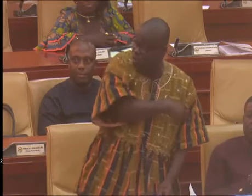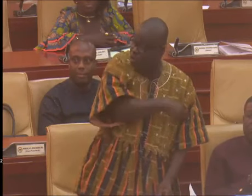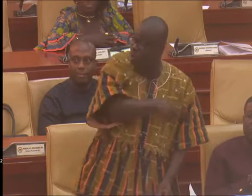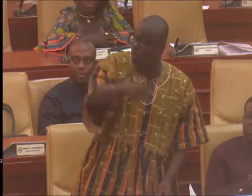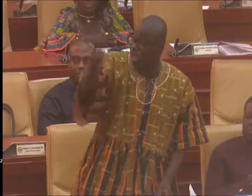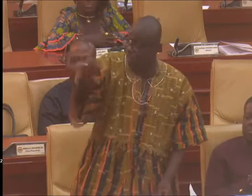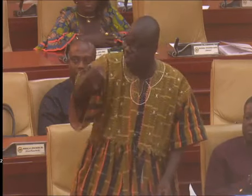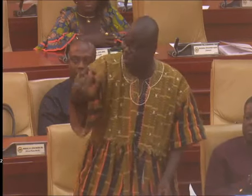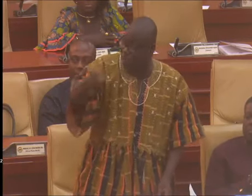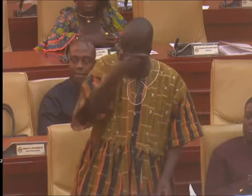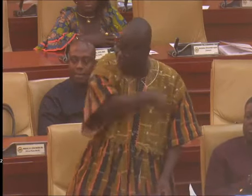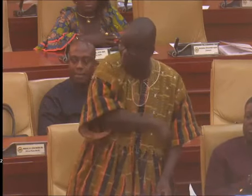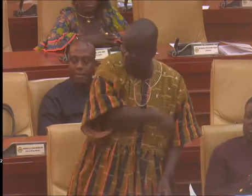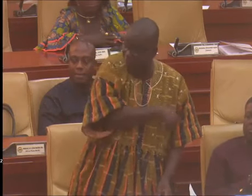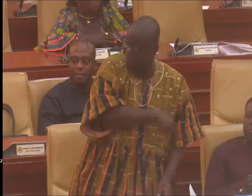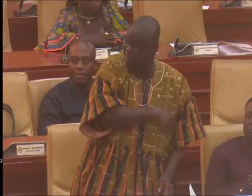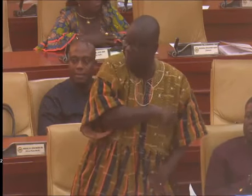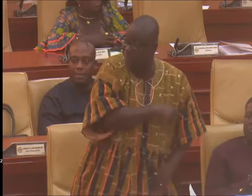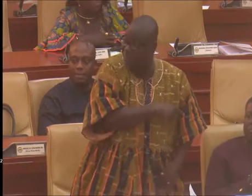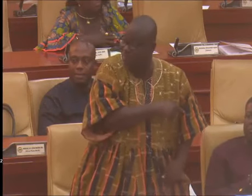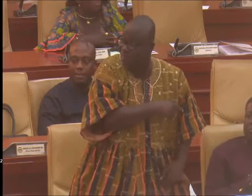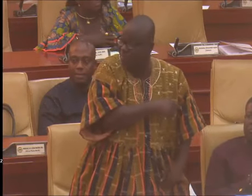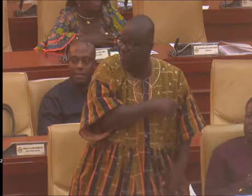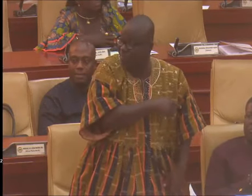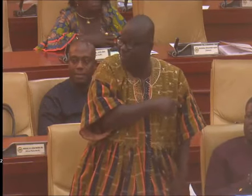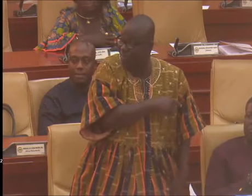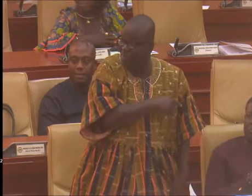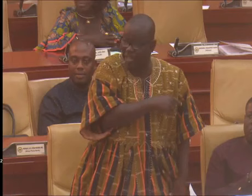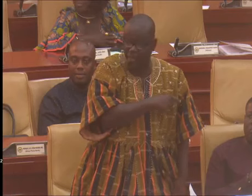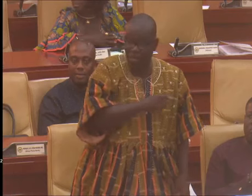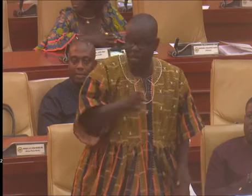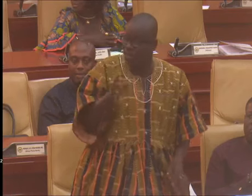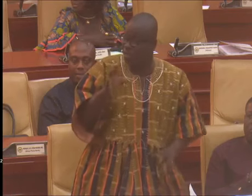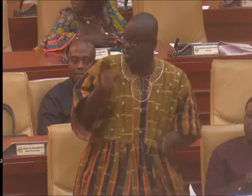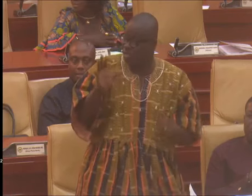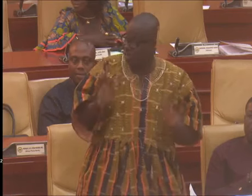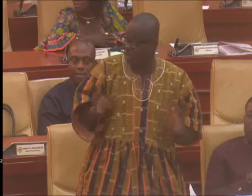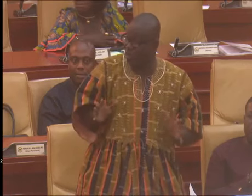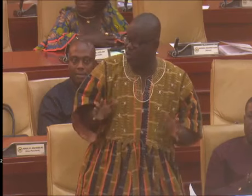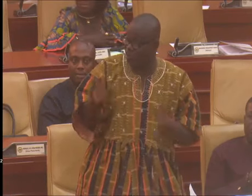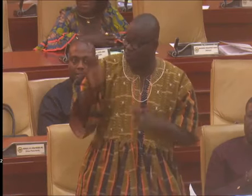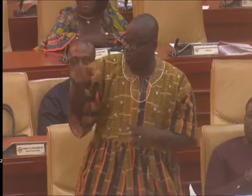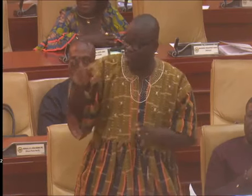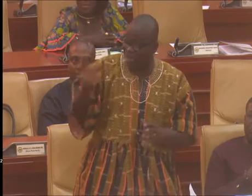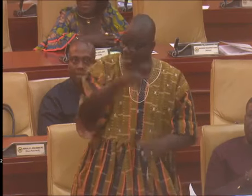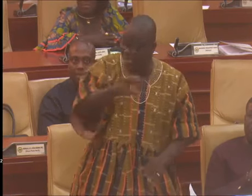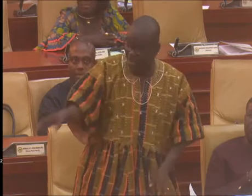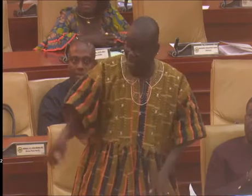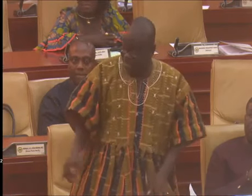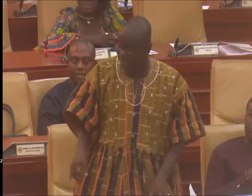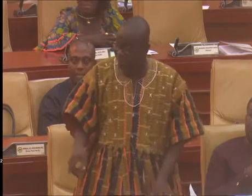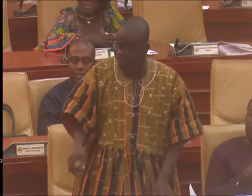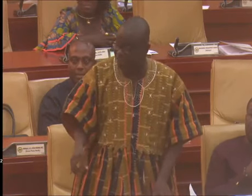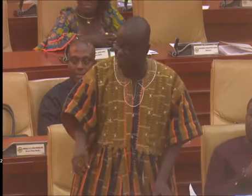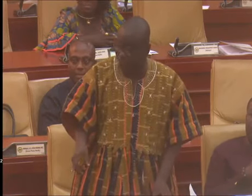go and collect $44 billion from them. I don't know whether they will be so generous to give you money when the others haven't come.